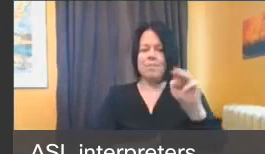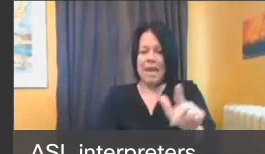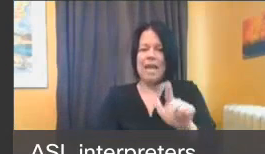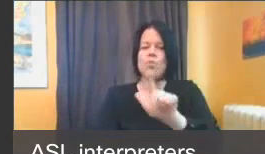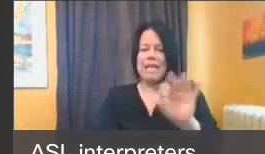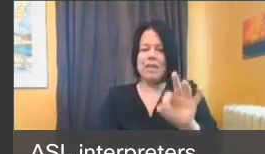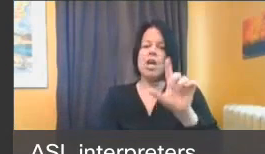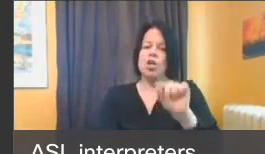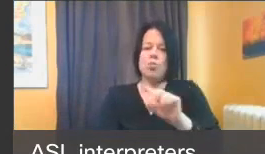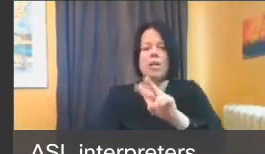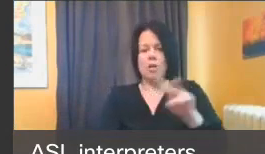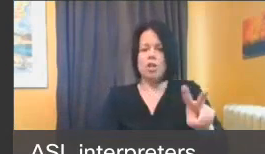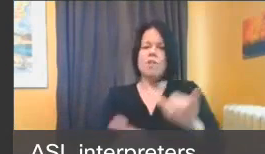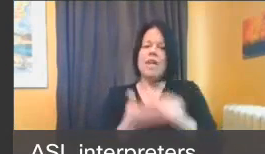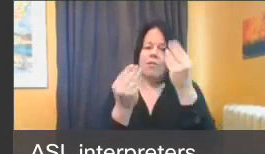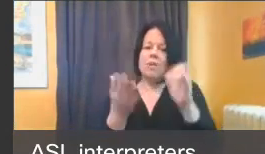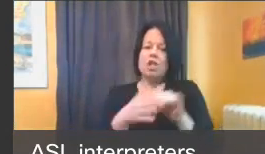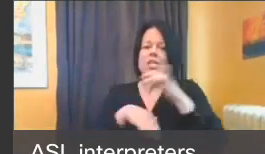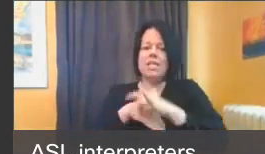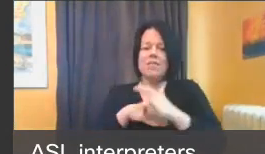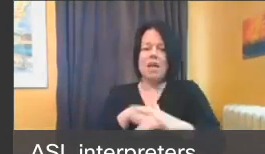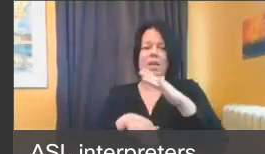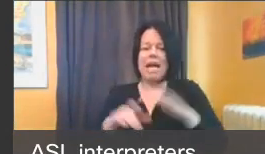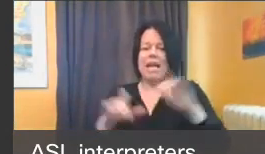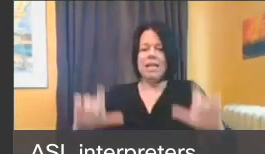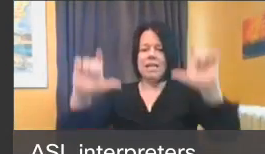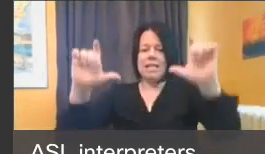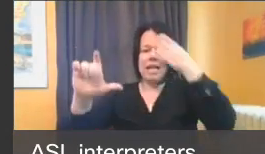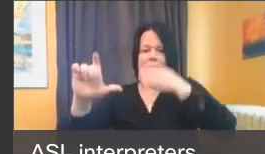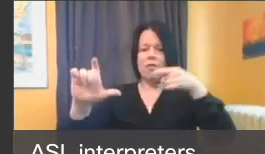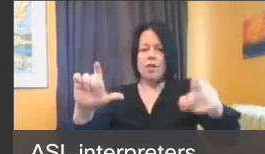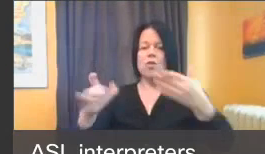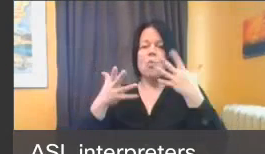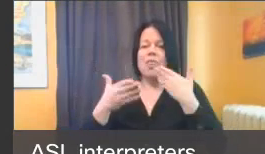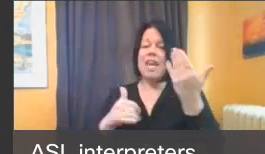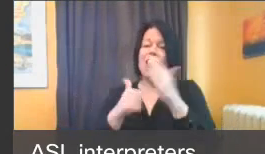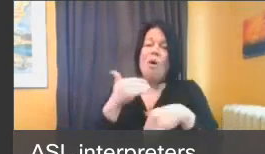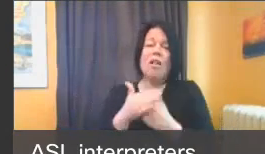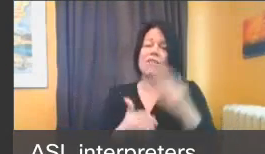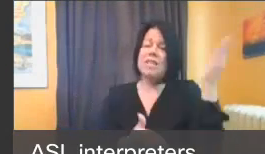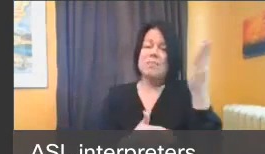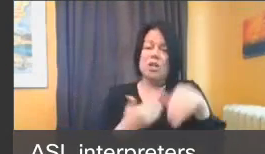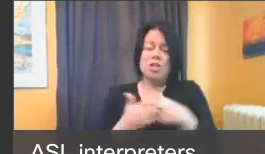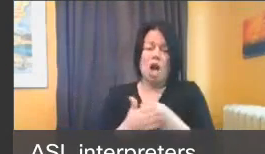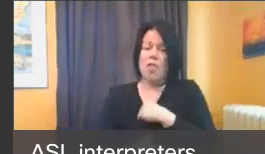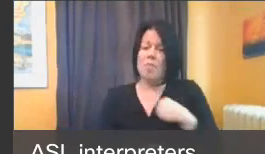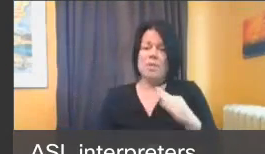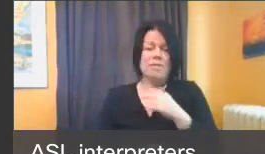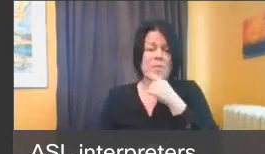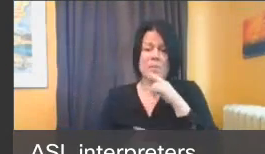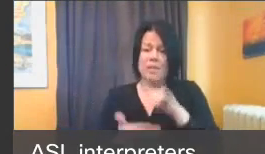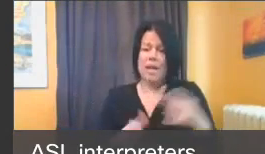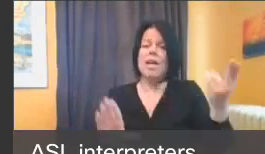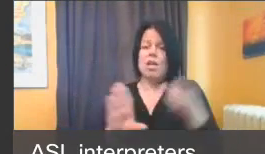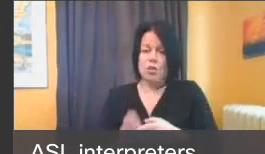2022. This information is available on the slide in front of you. I'd like to thank all of our speakers and members of the public